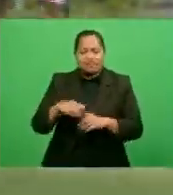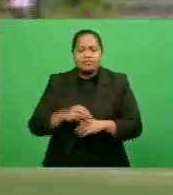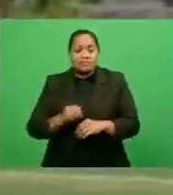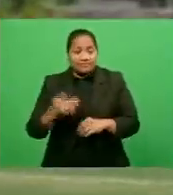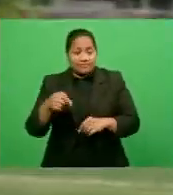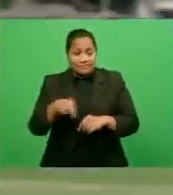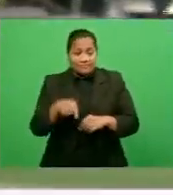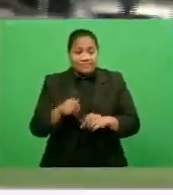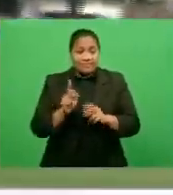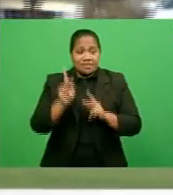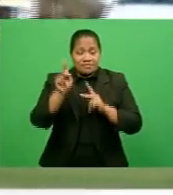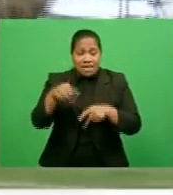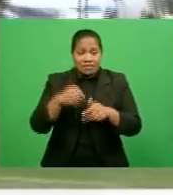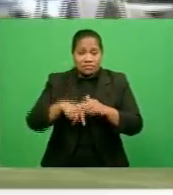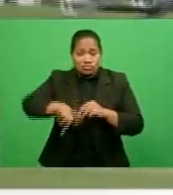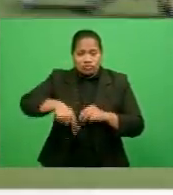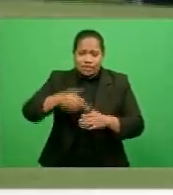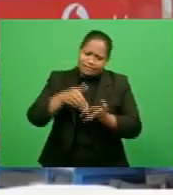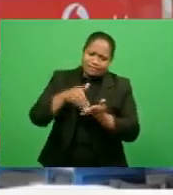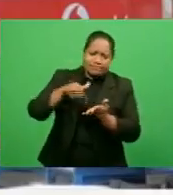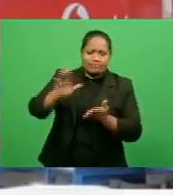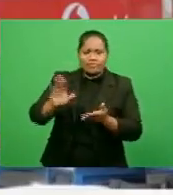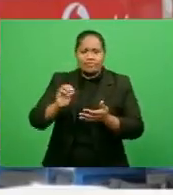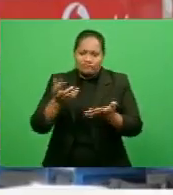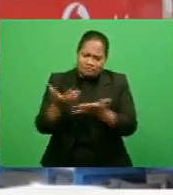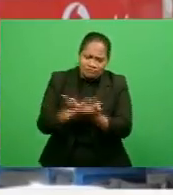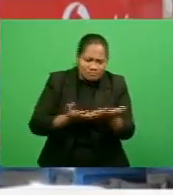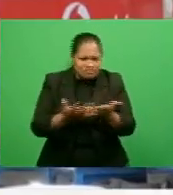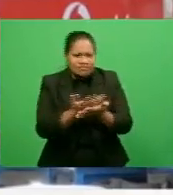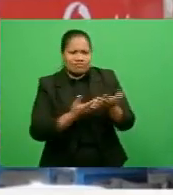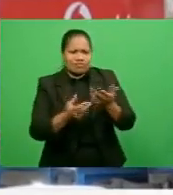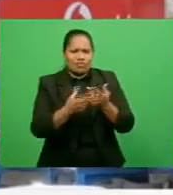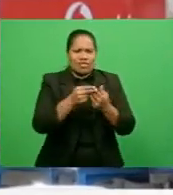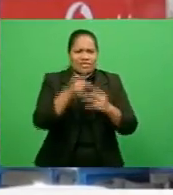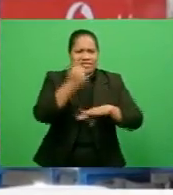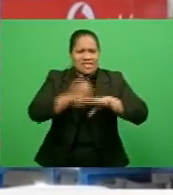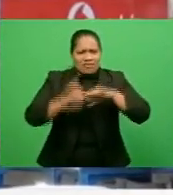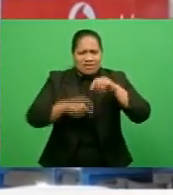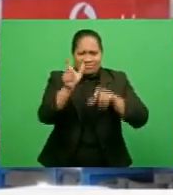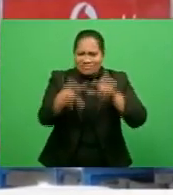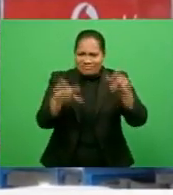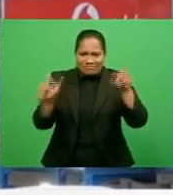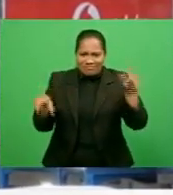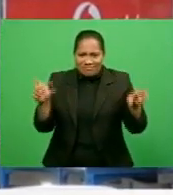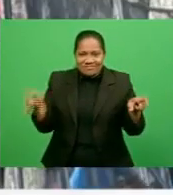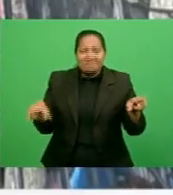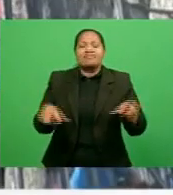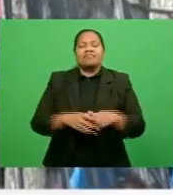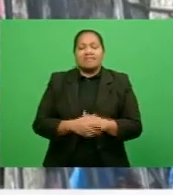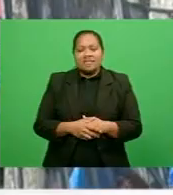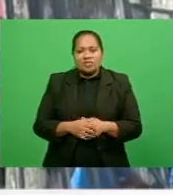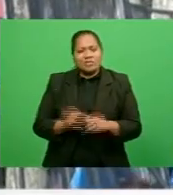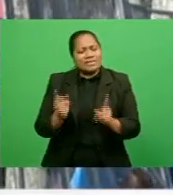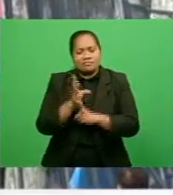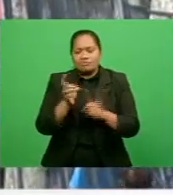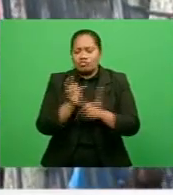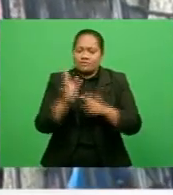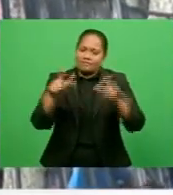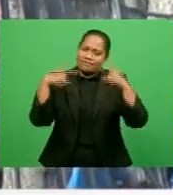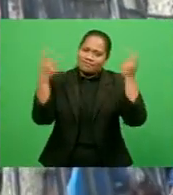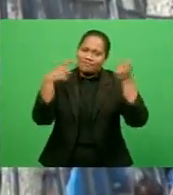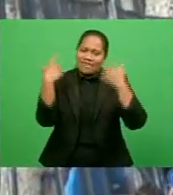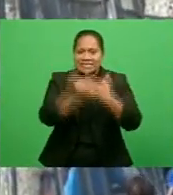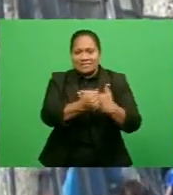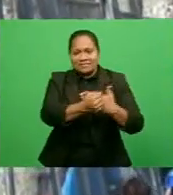SUVA has been approved following thorough discussions with government stakeholders. Dr. Wanganambete says it's important to celebrate